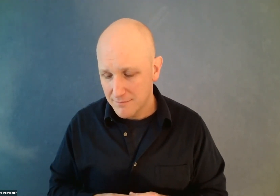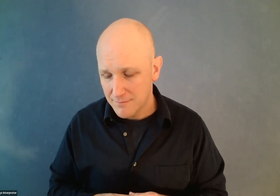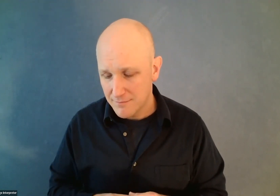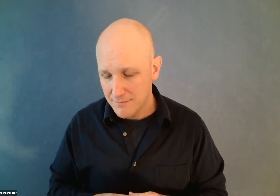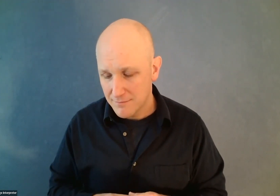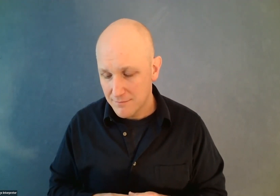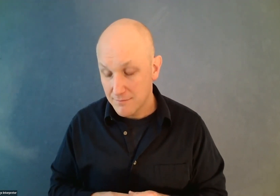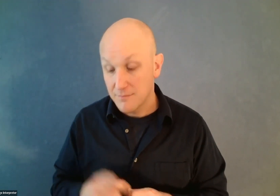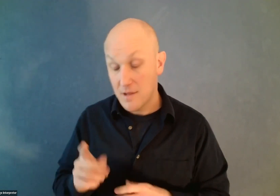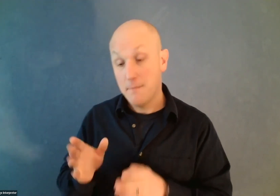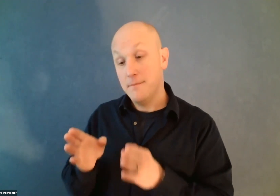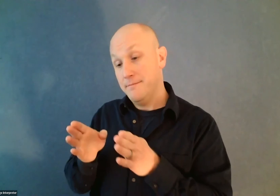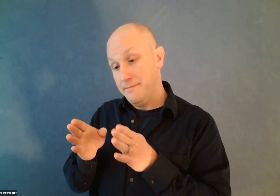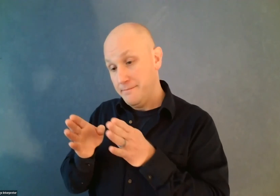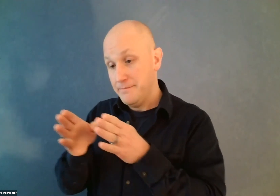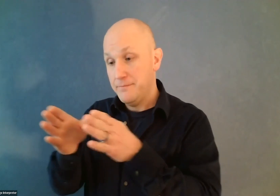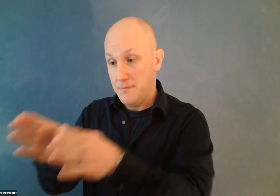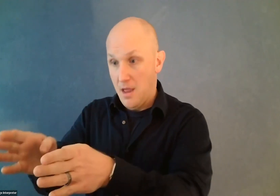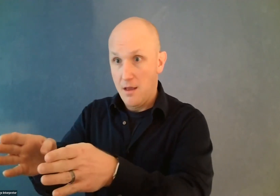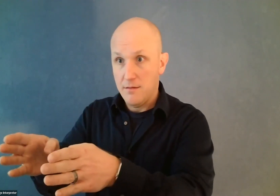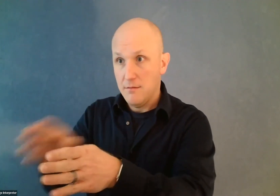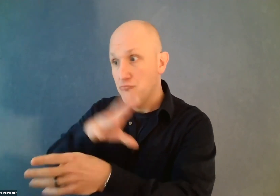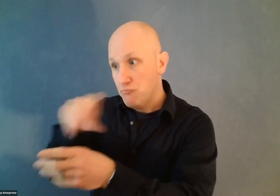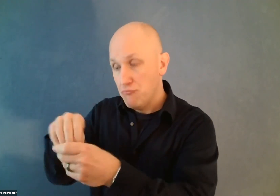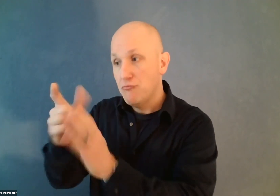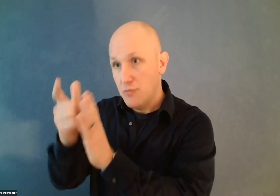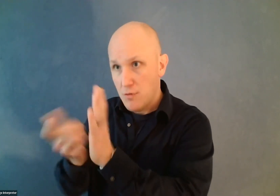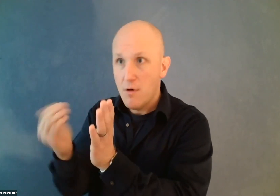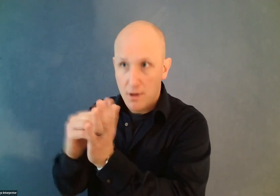path to get involved in law again,